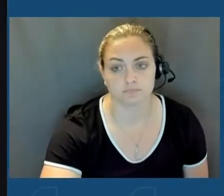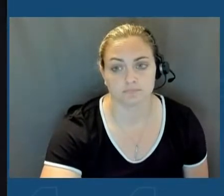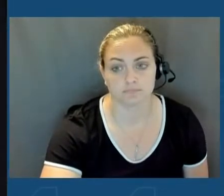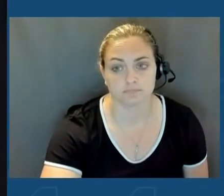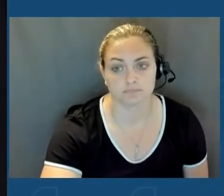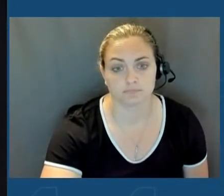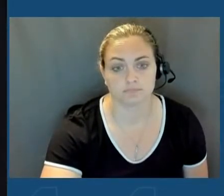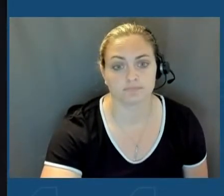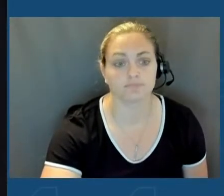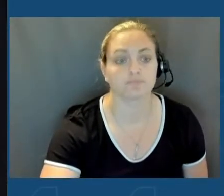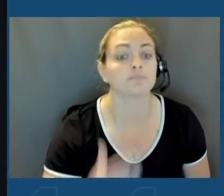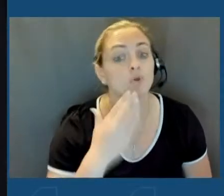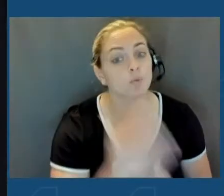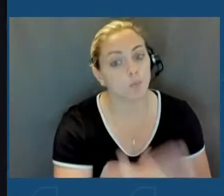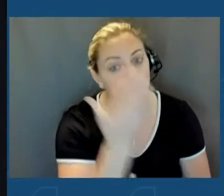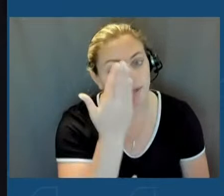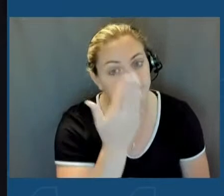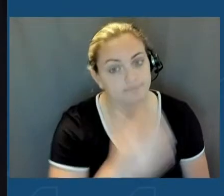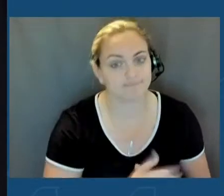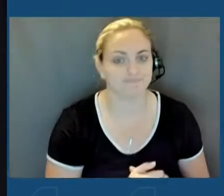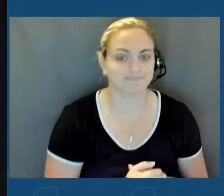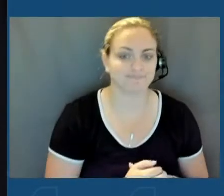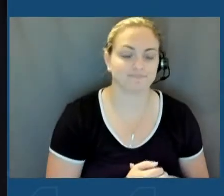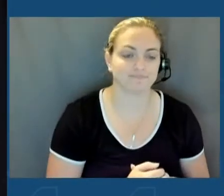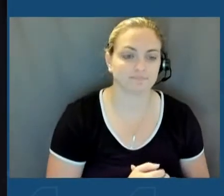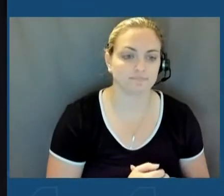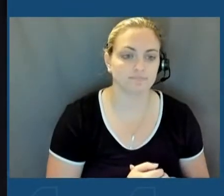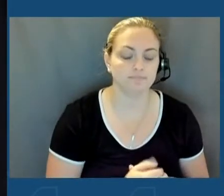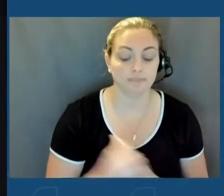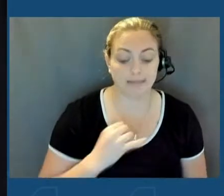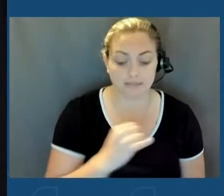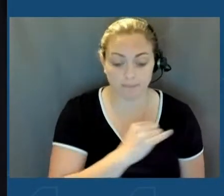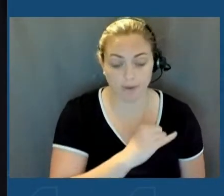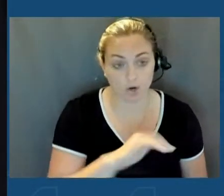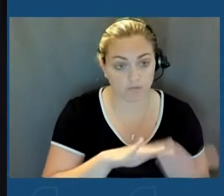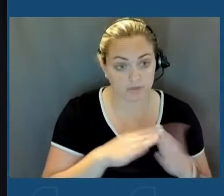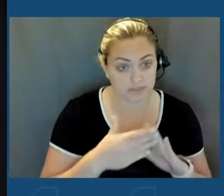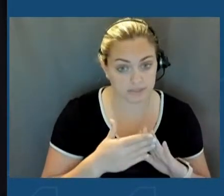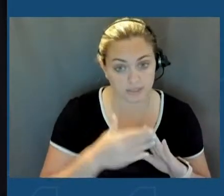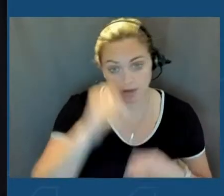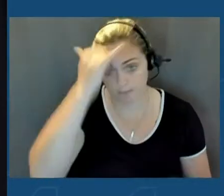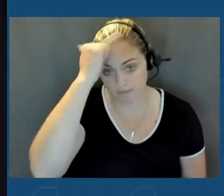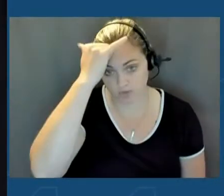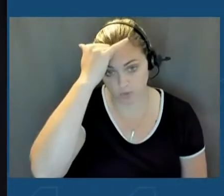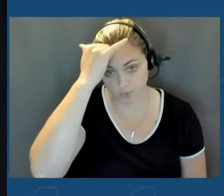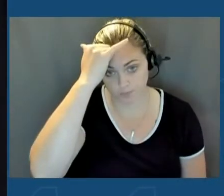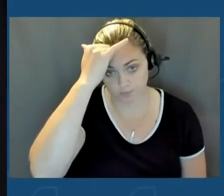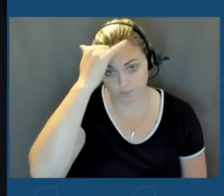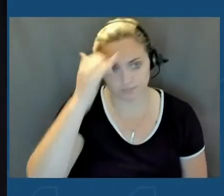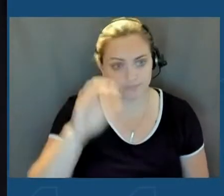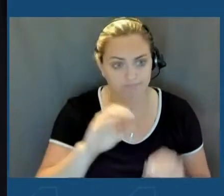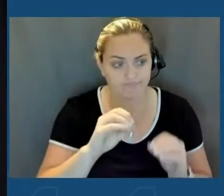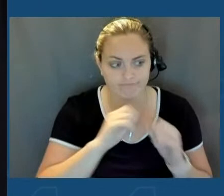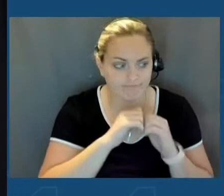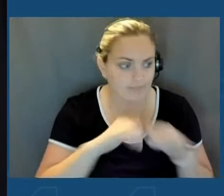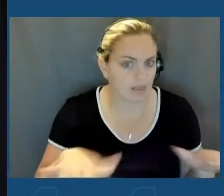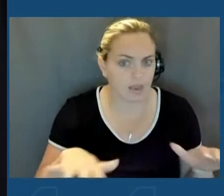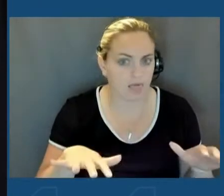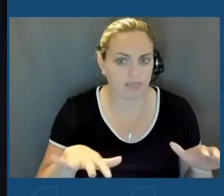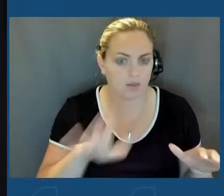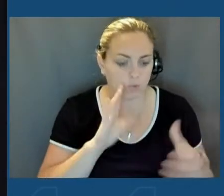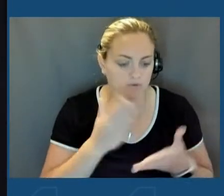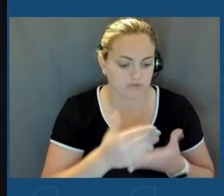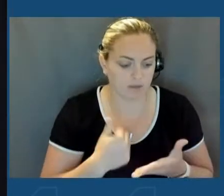Good morning. As mayor of the city of Buffalo, nothing would have stopped